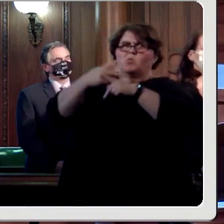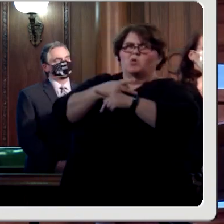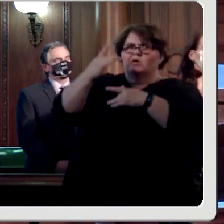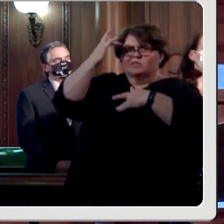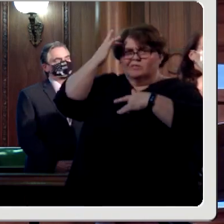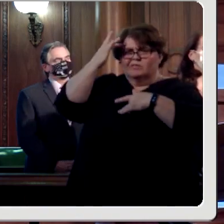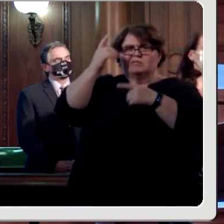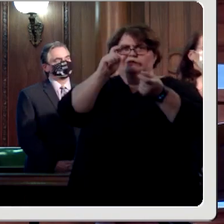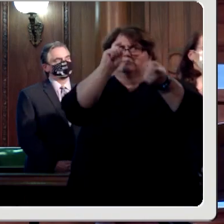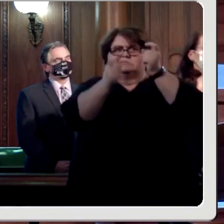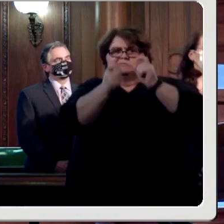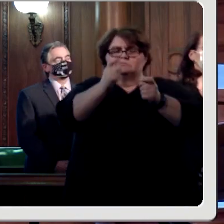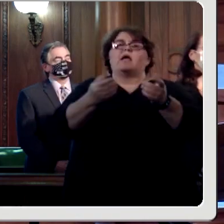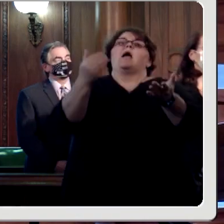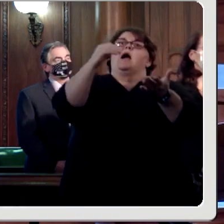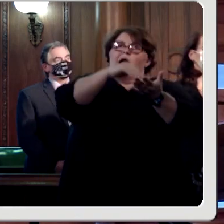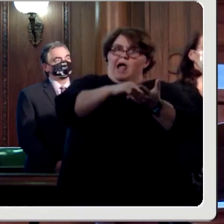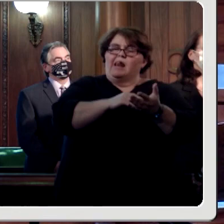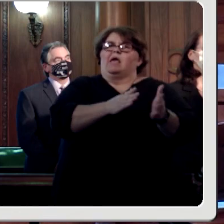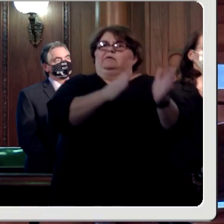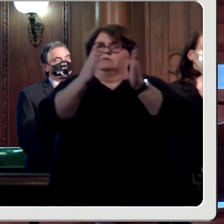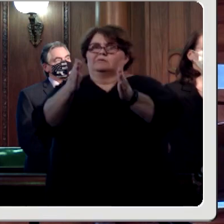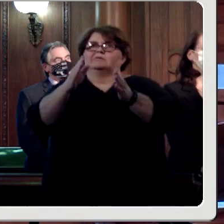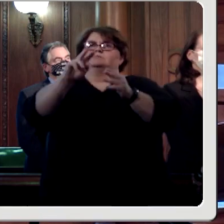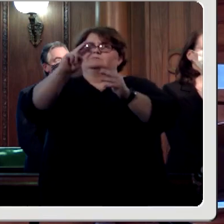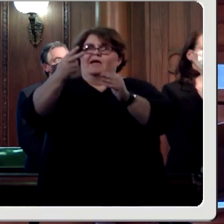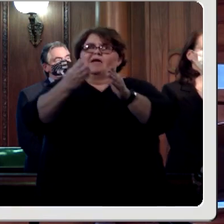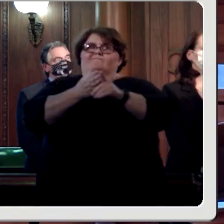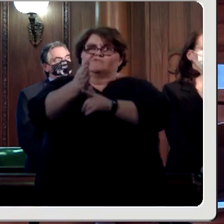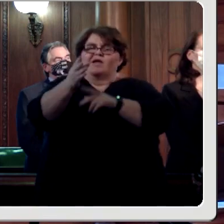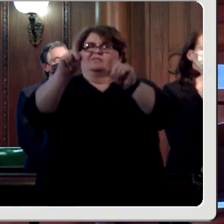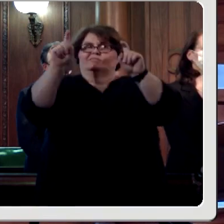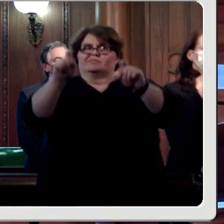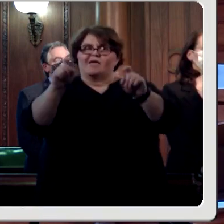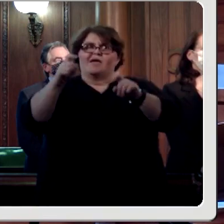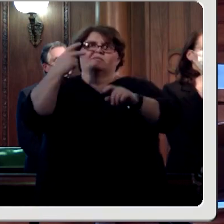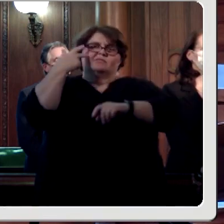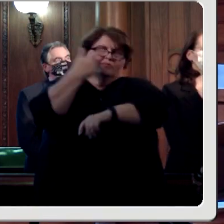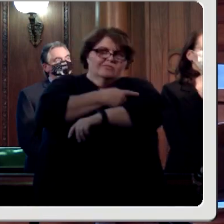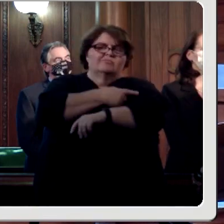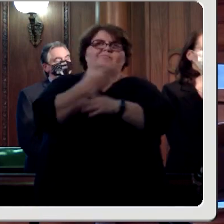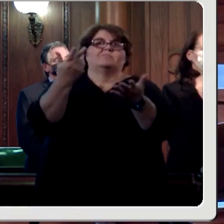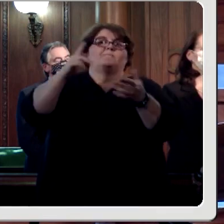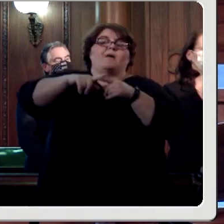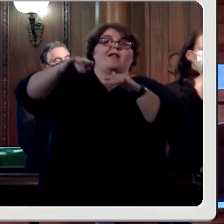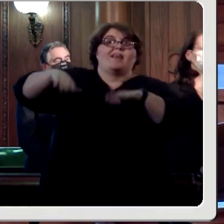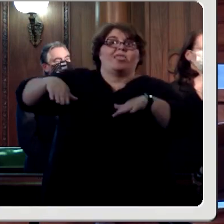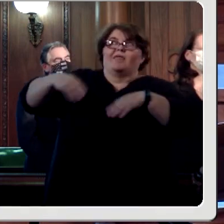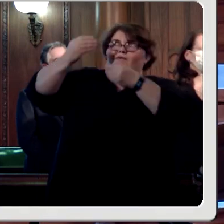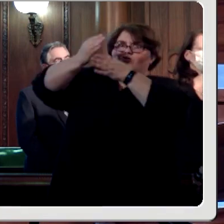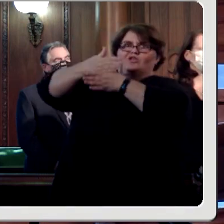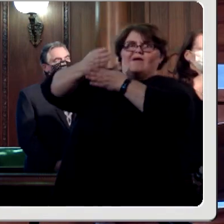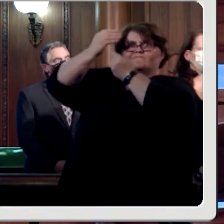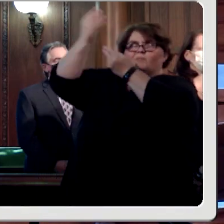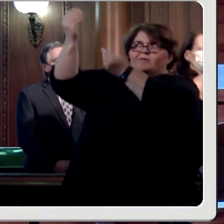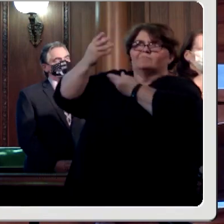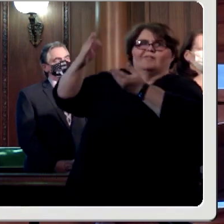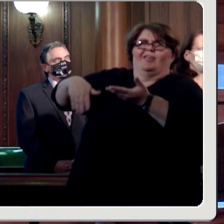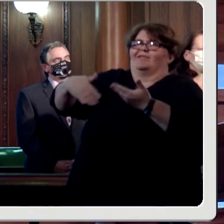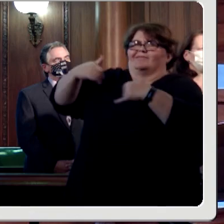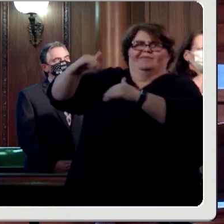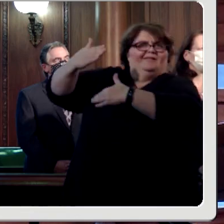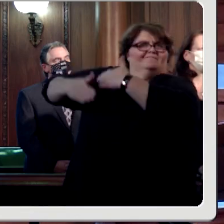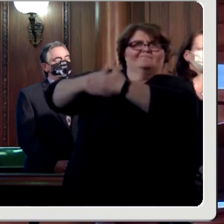so at this point, I would expect to just wait and hear more about what that was and if that will impact the continuation of their